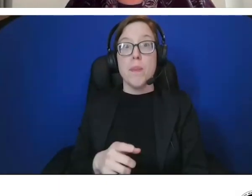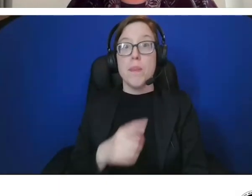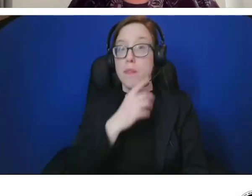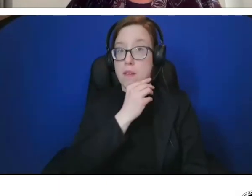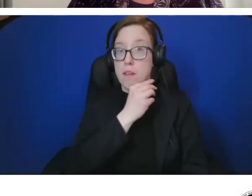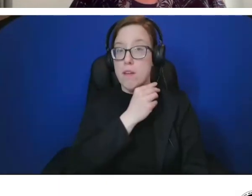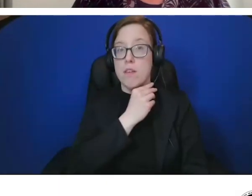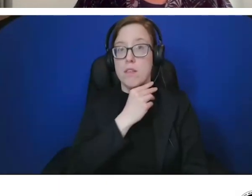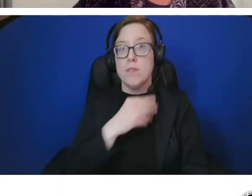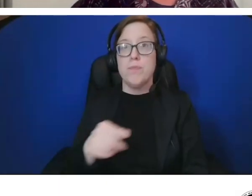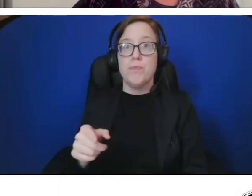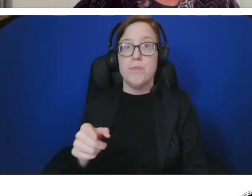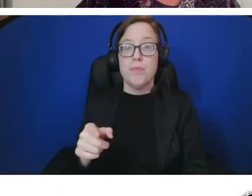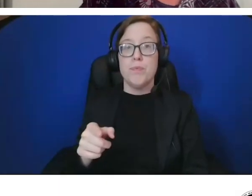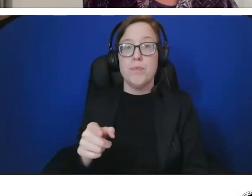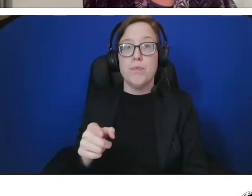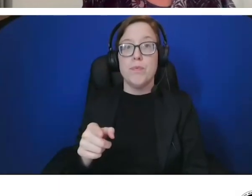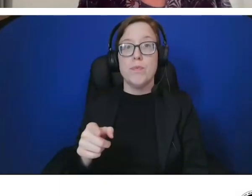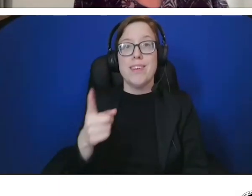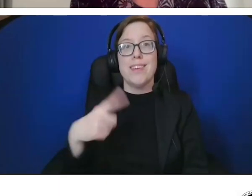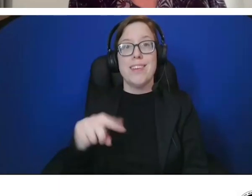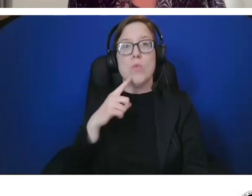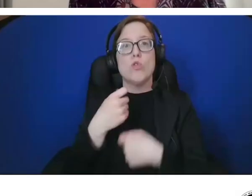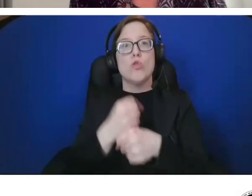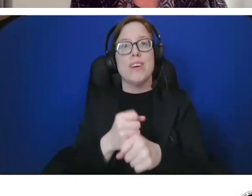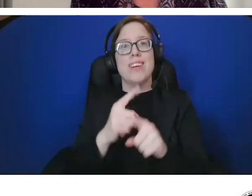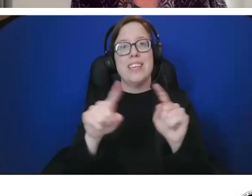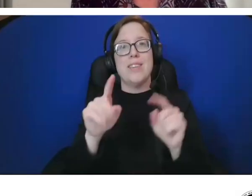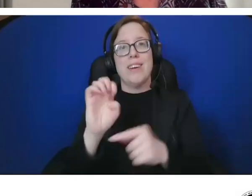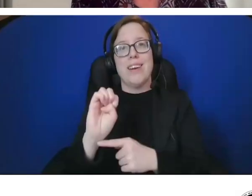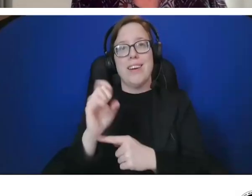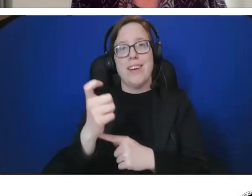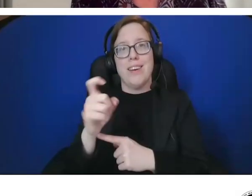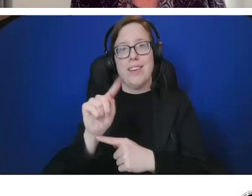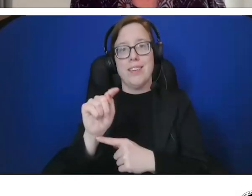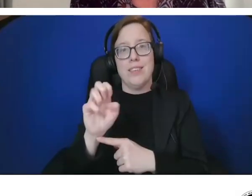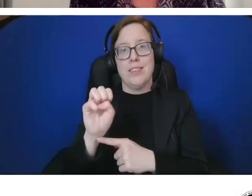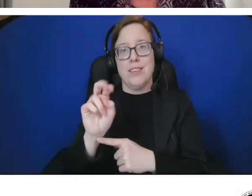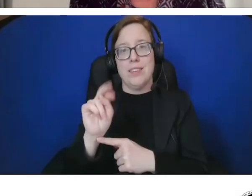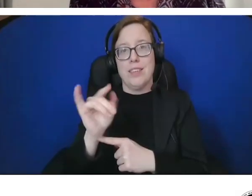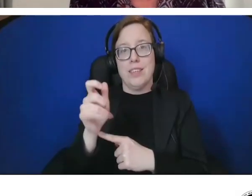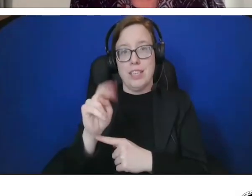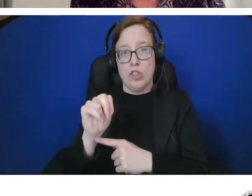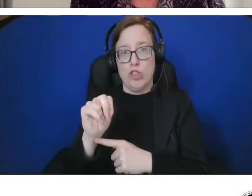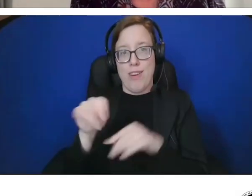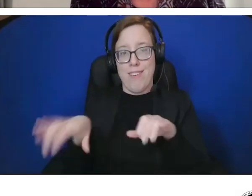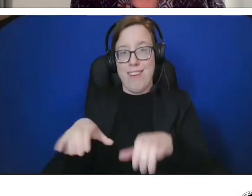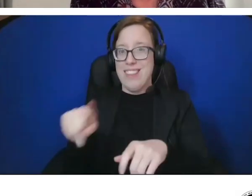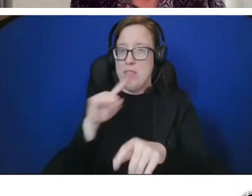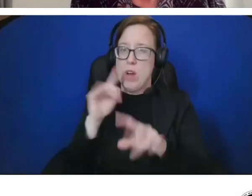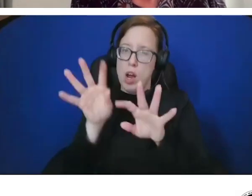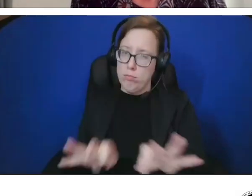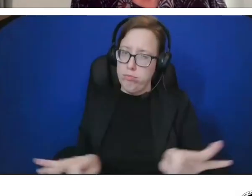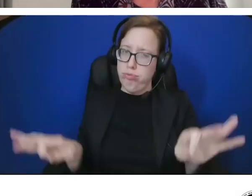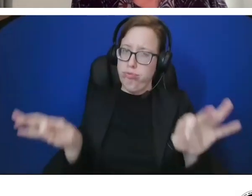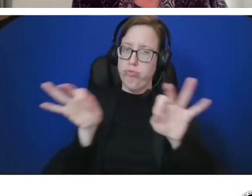They will create extension activities, and this is a major role for